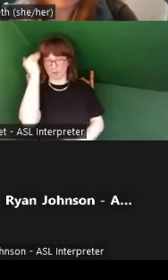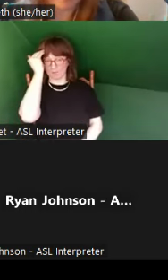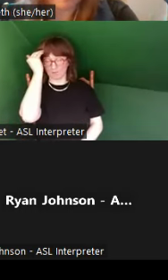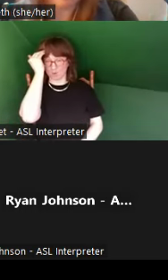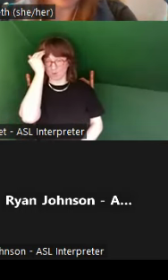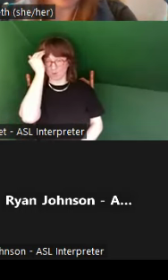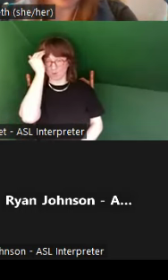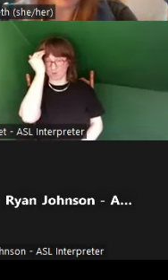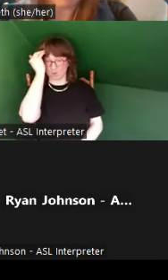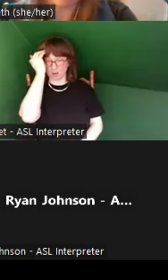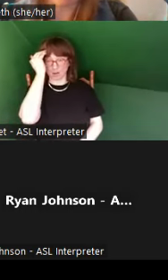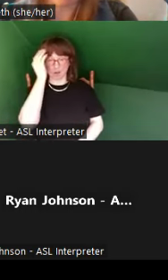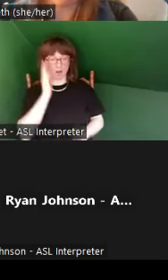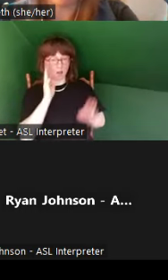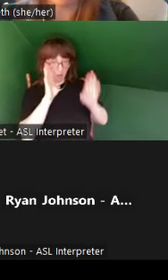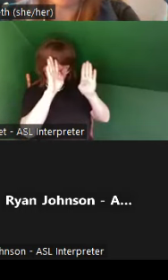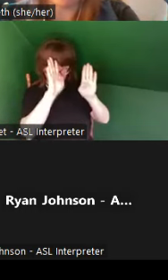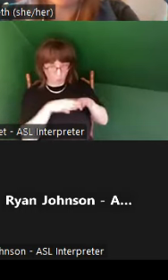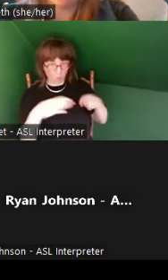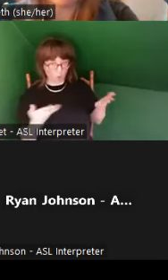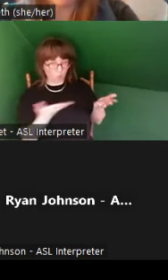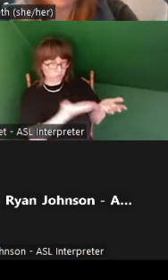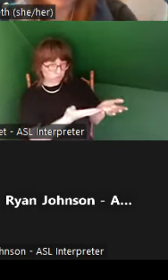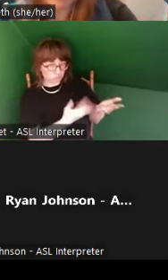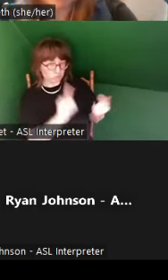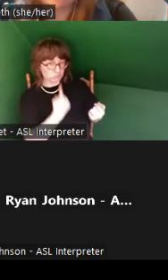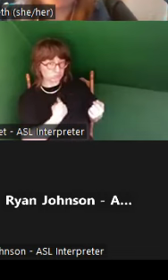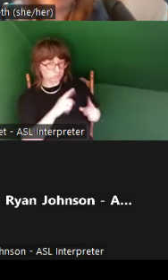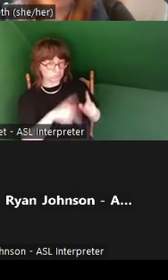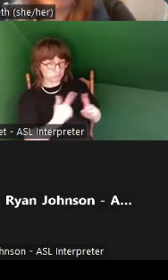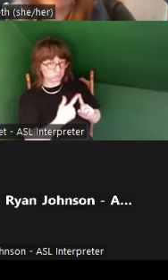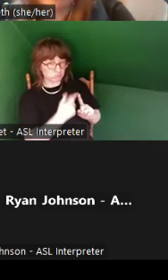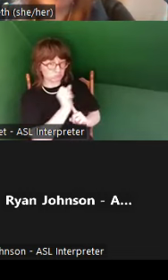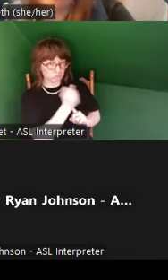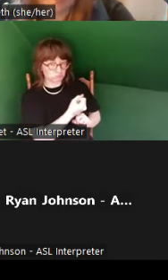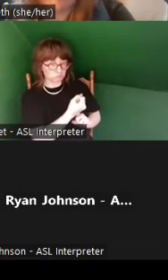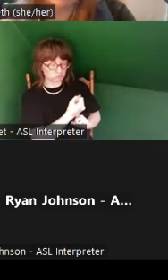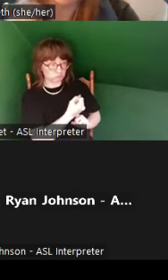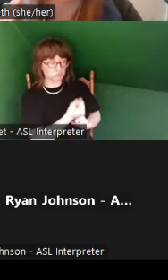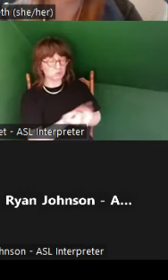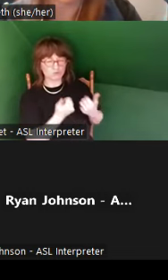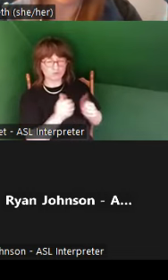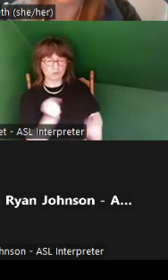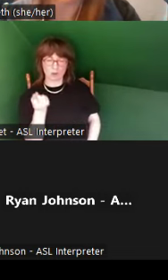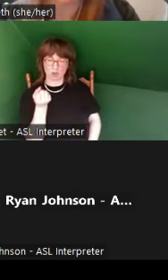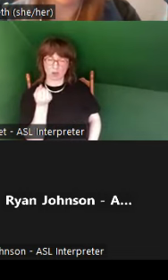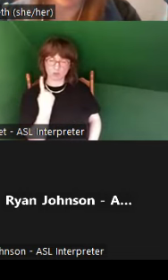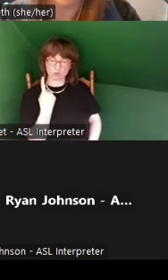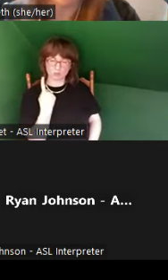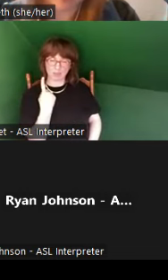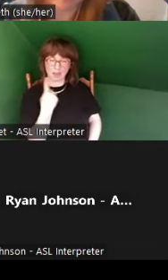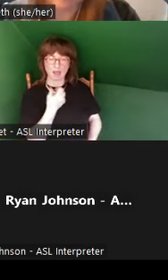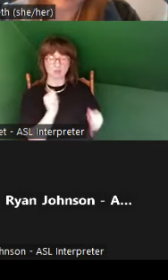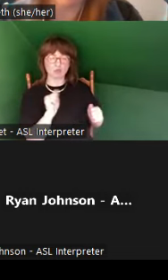seek to understand the relationship that the survivor was in and seek to really understand why, or at least learn why. You might